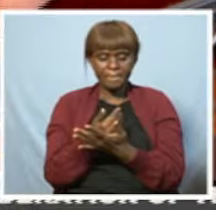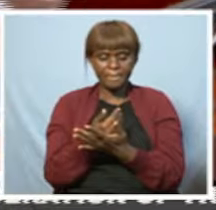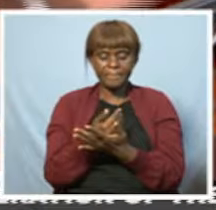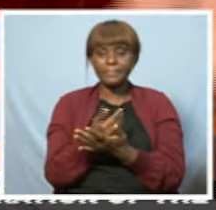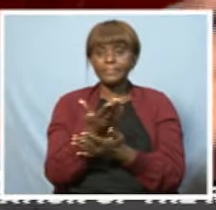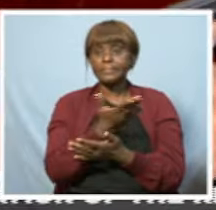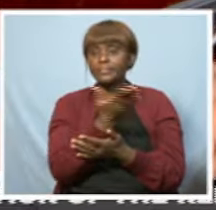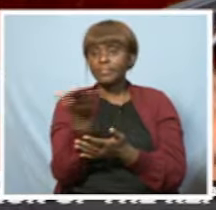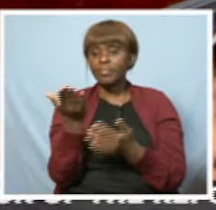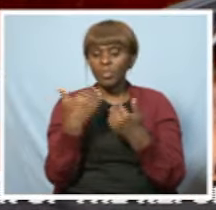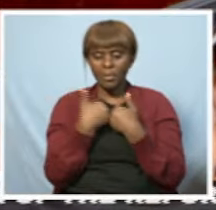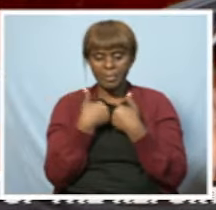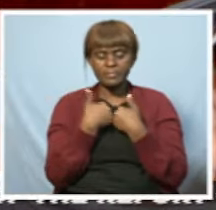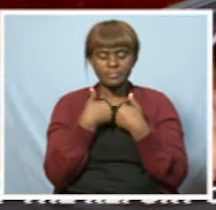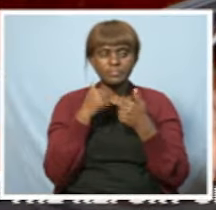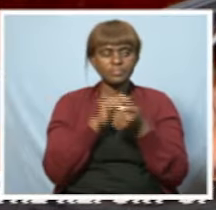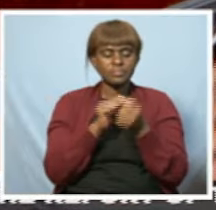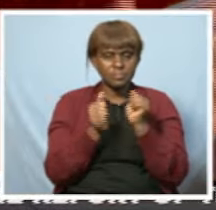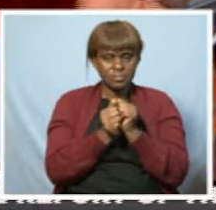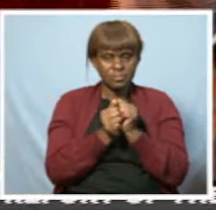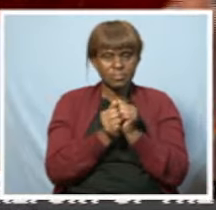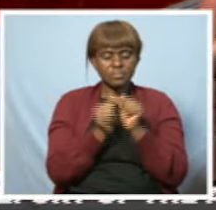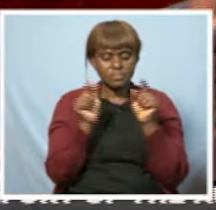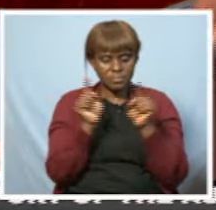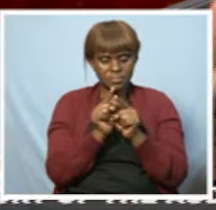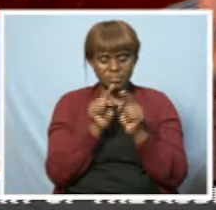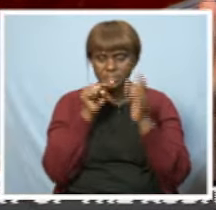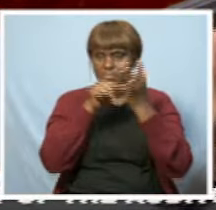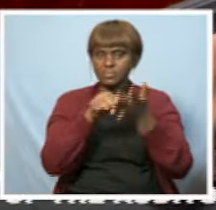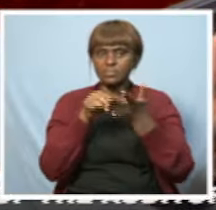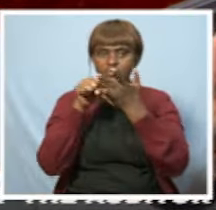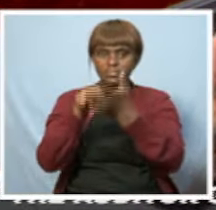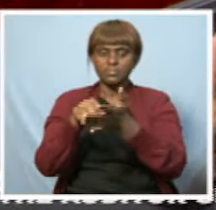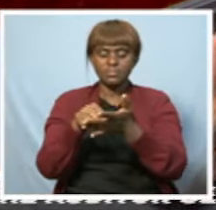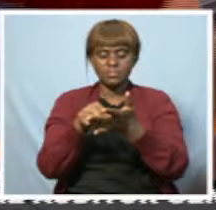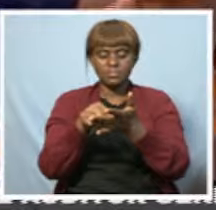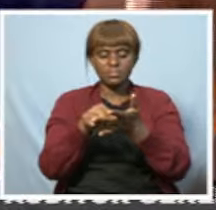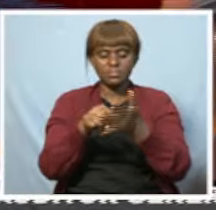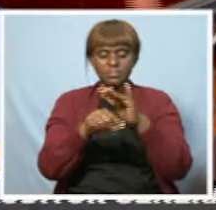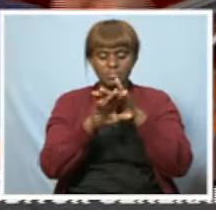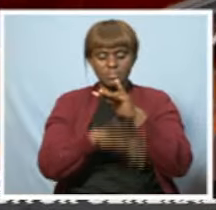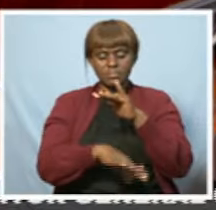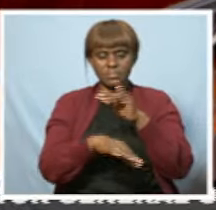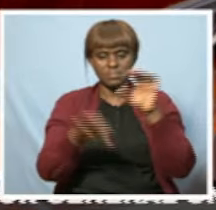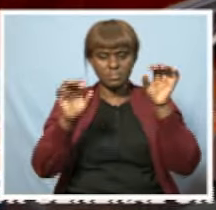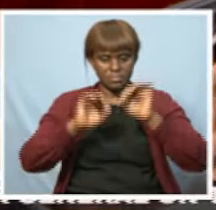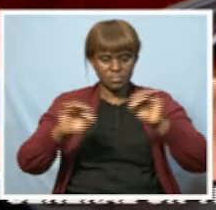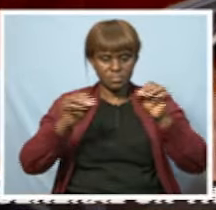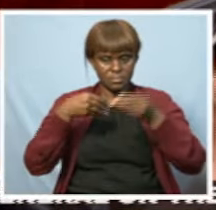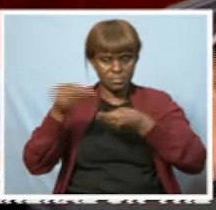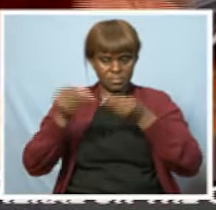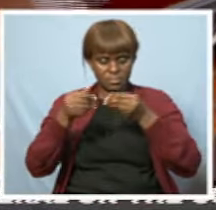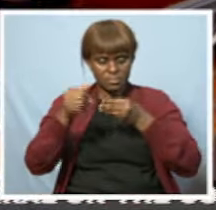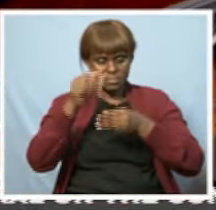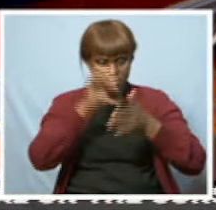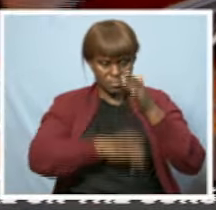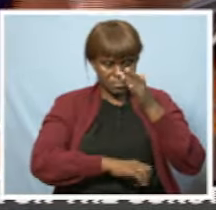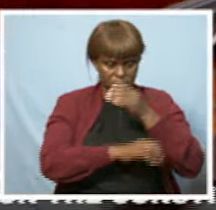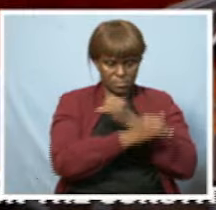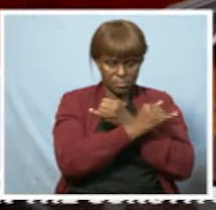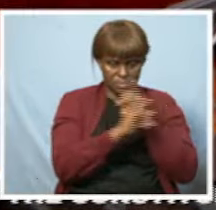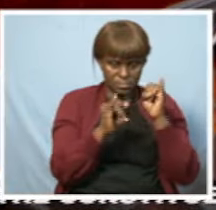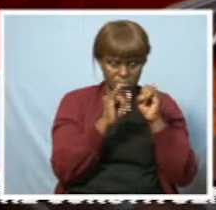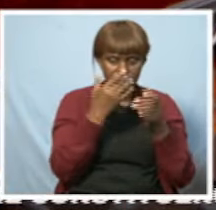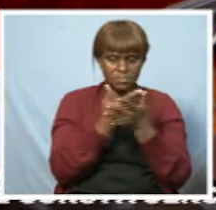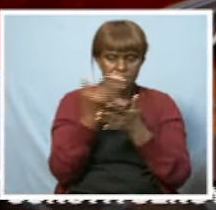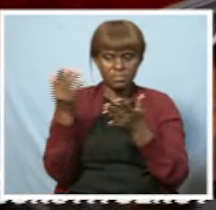those affected, as cited under the non-expenditure, you excluded them and brought